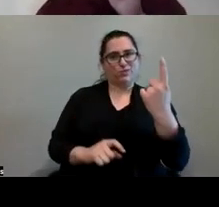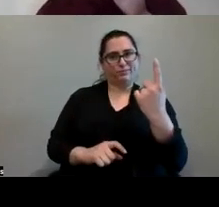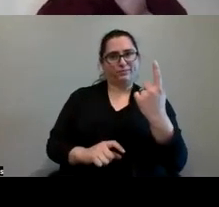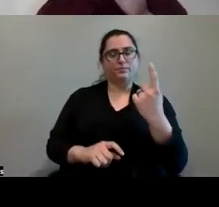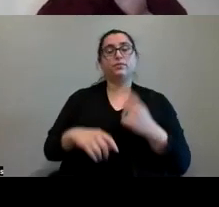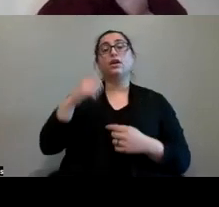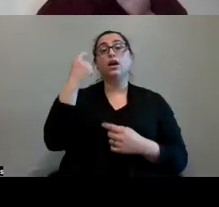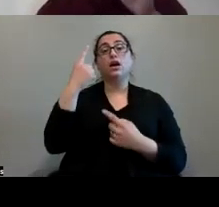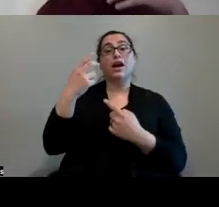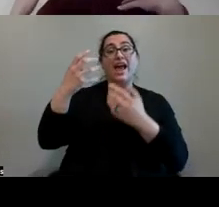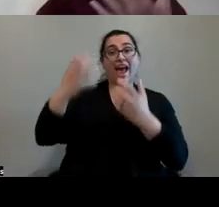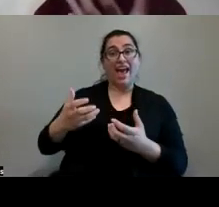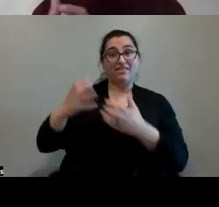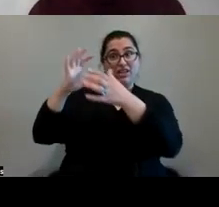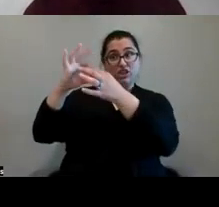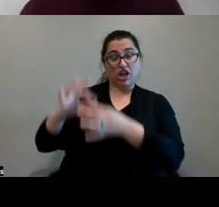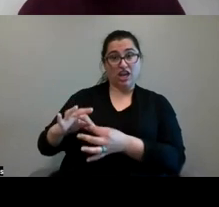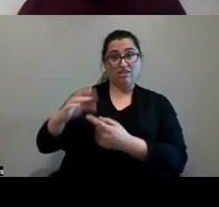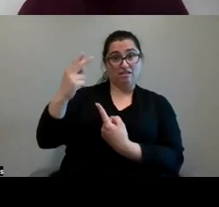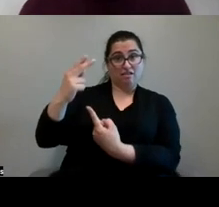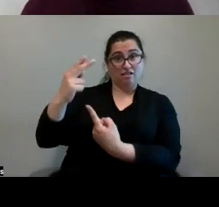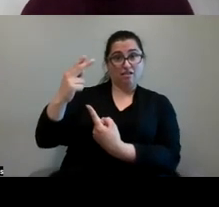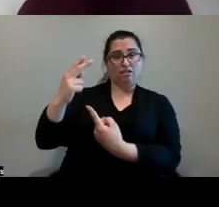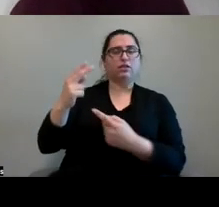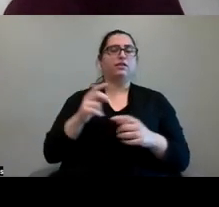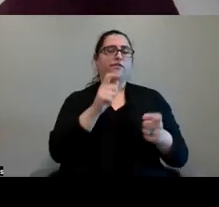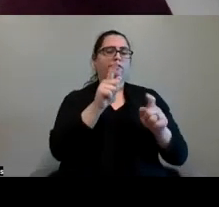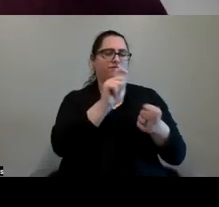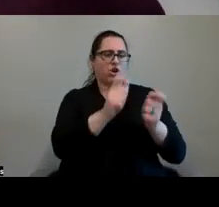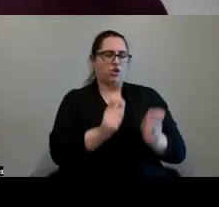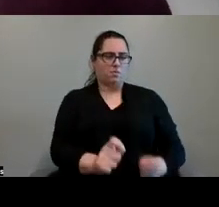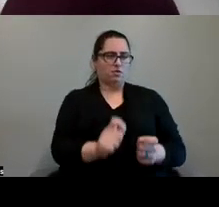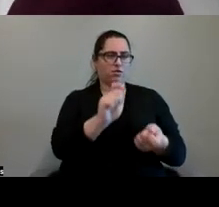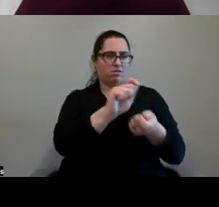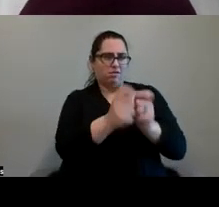heavy chain, or the VH, or the variable region sequence of the light chain, the VL.